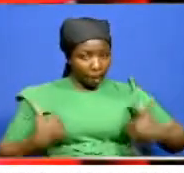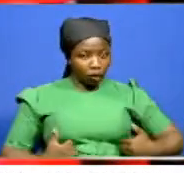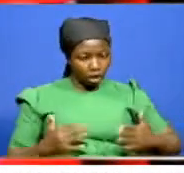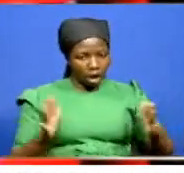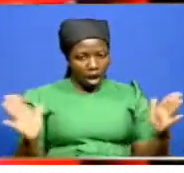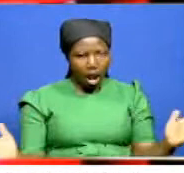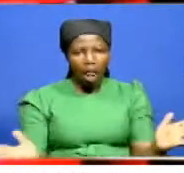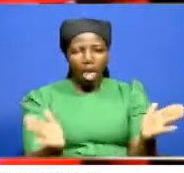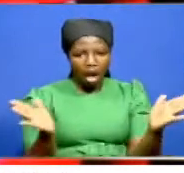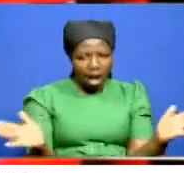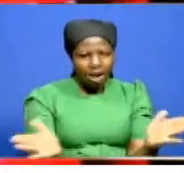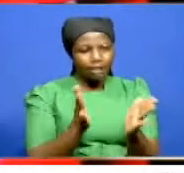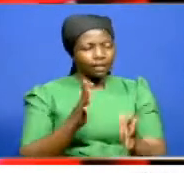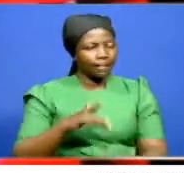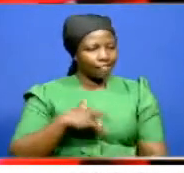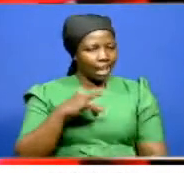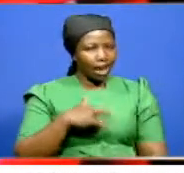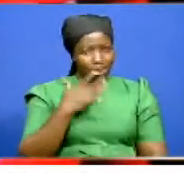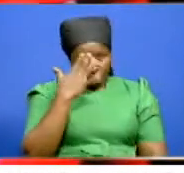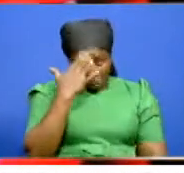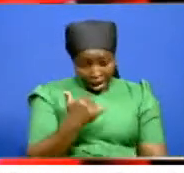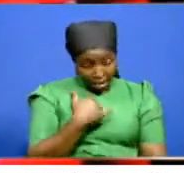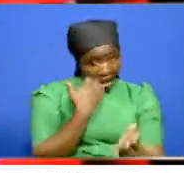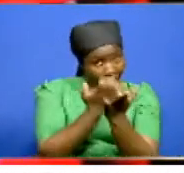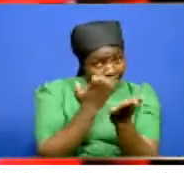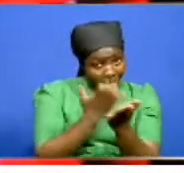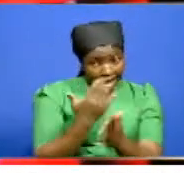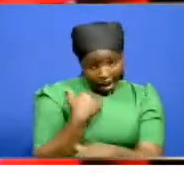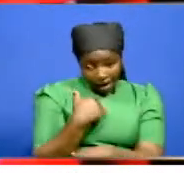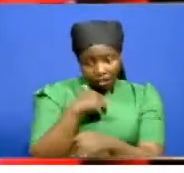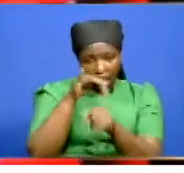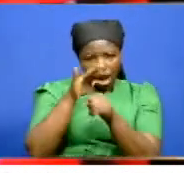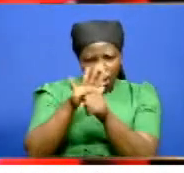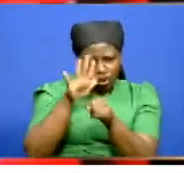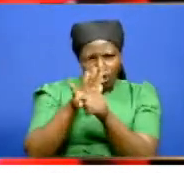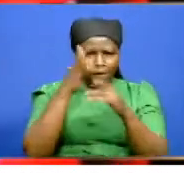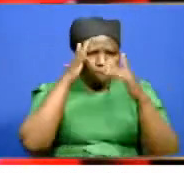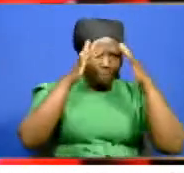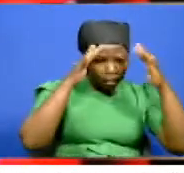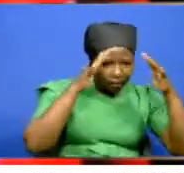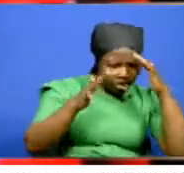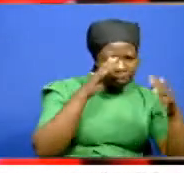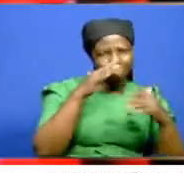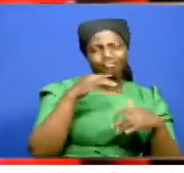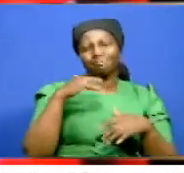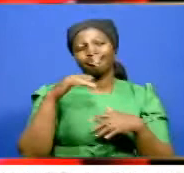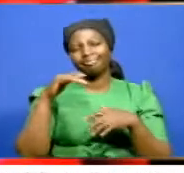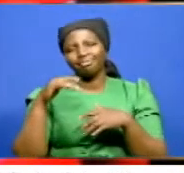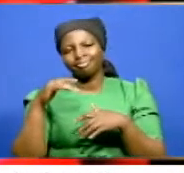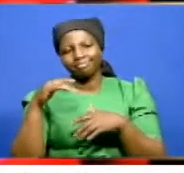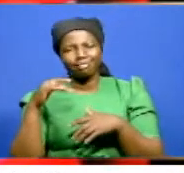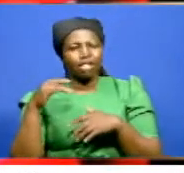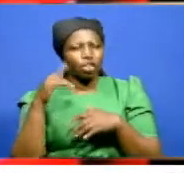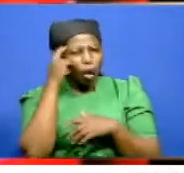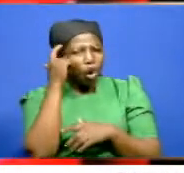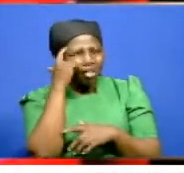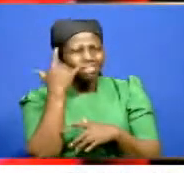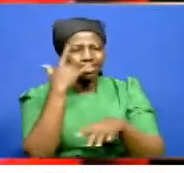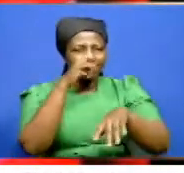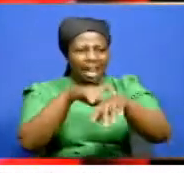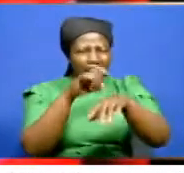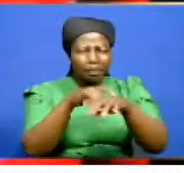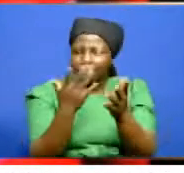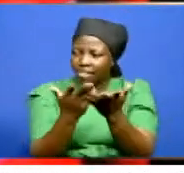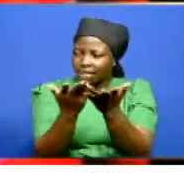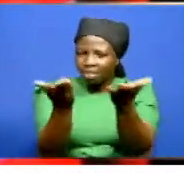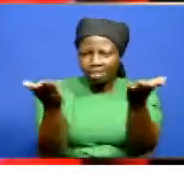encouraged by the evidence that there's a lot of creativity, innovation, thought, time, and capital across the